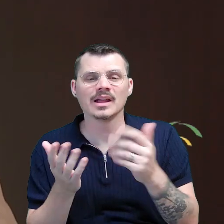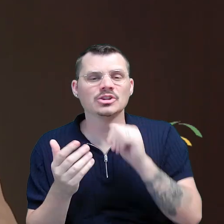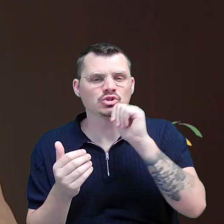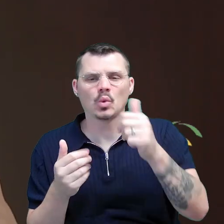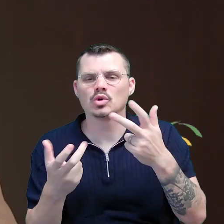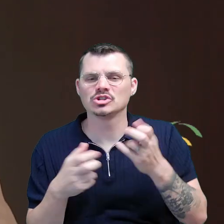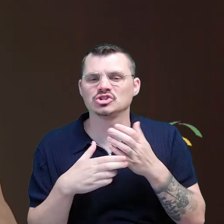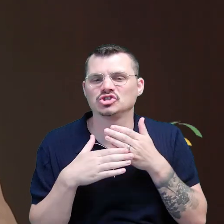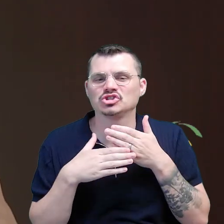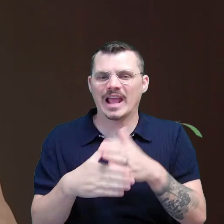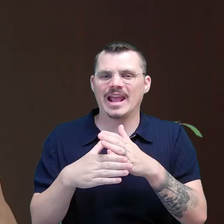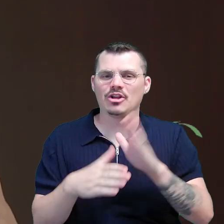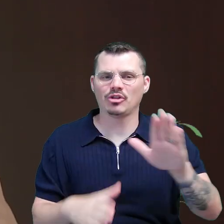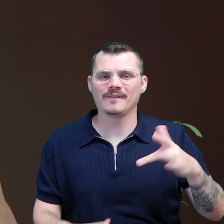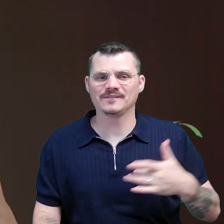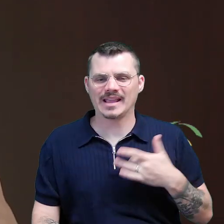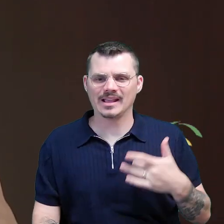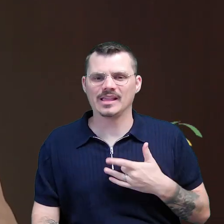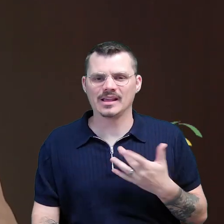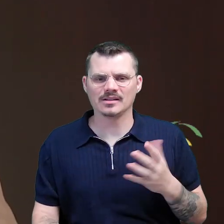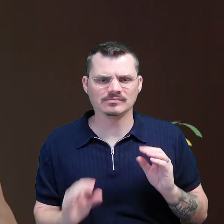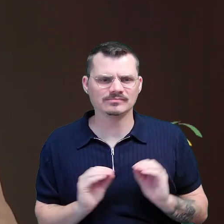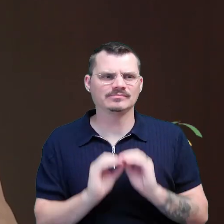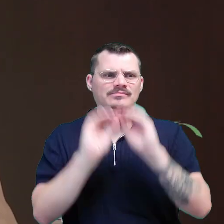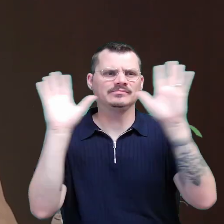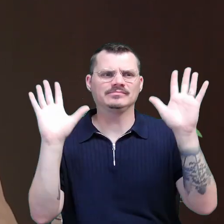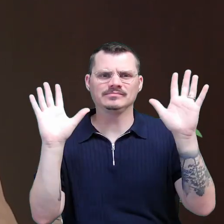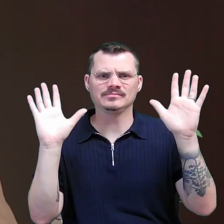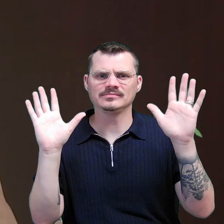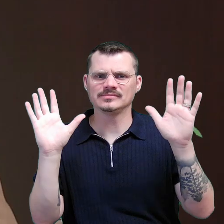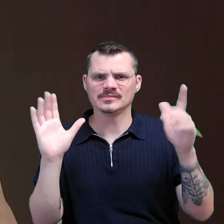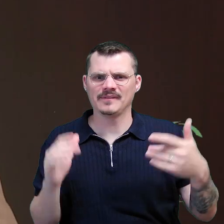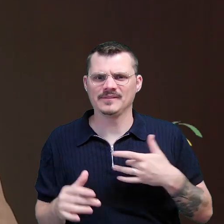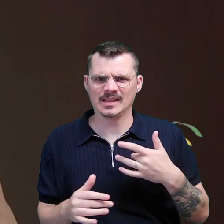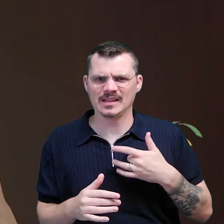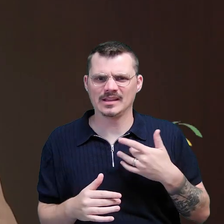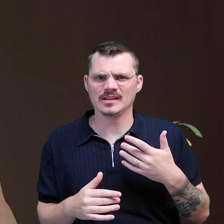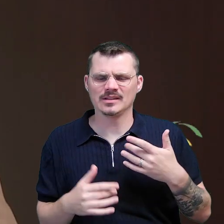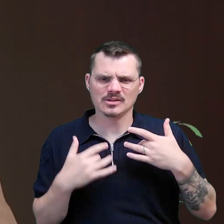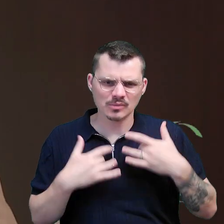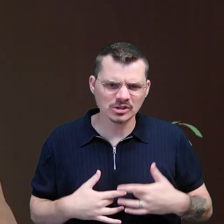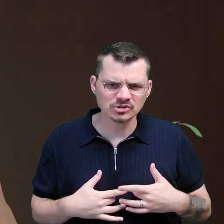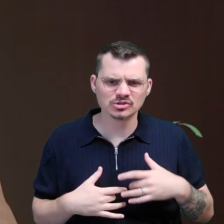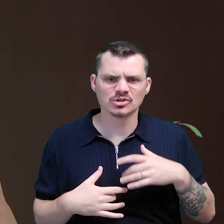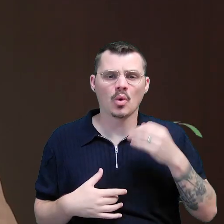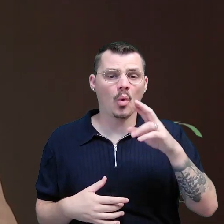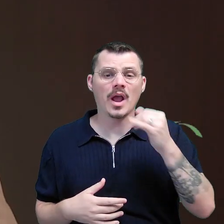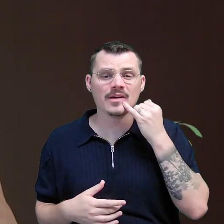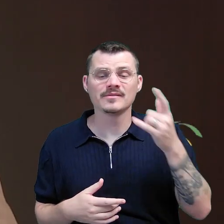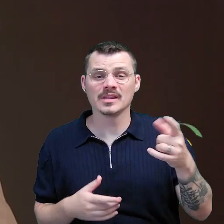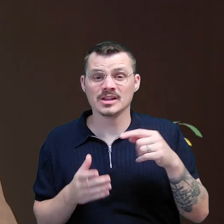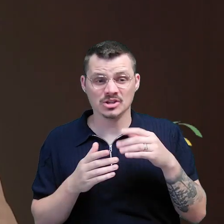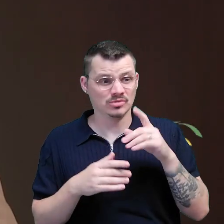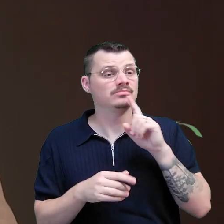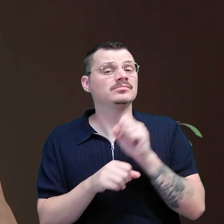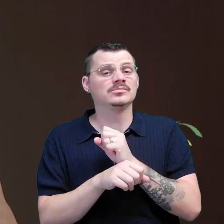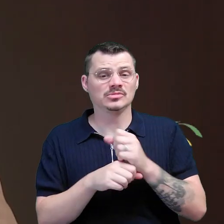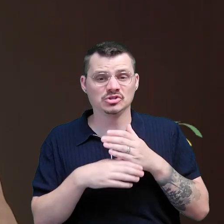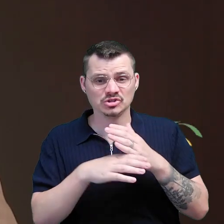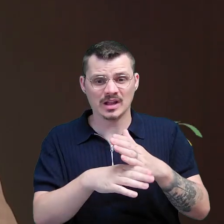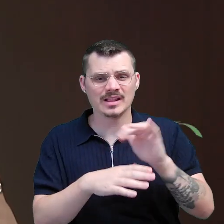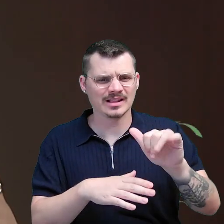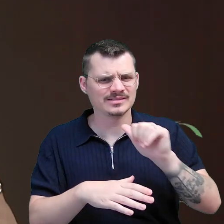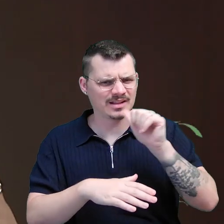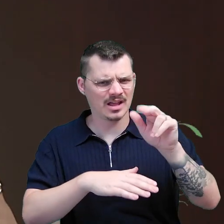share the feeling very directly or obviously on the surface. Or if they share it in a way that's